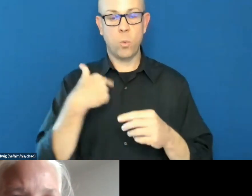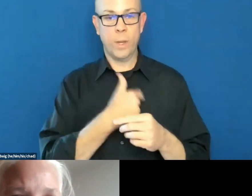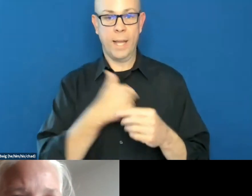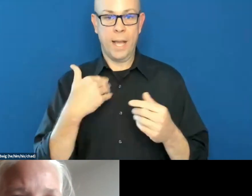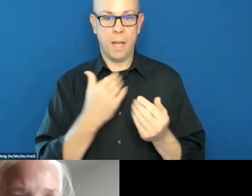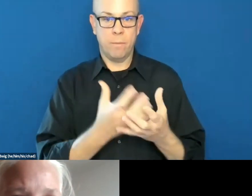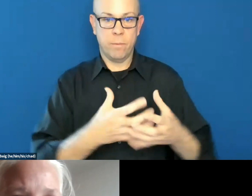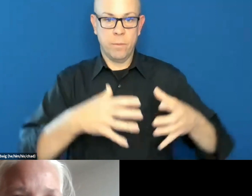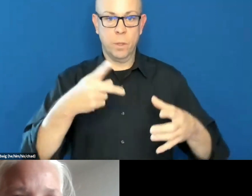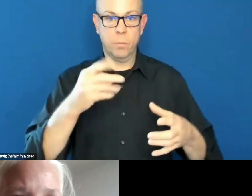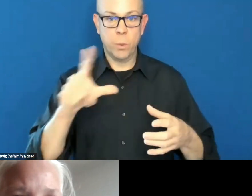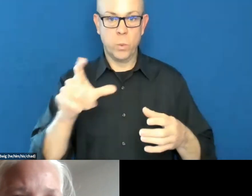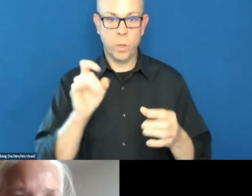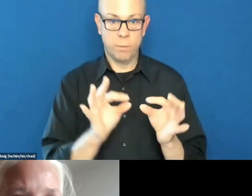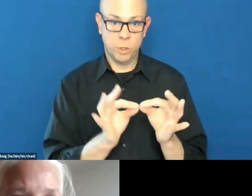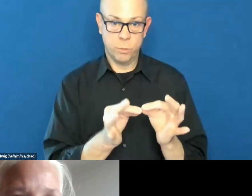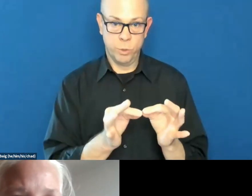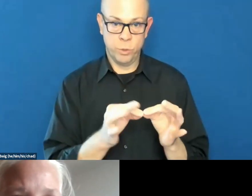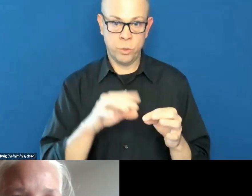volunteers.